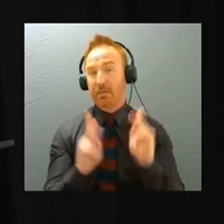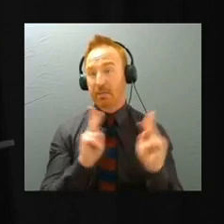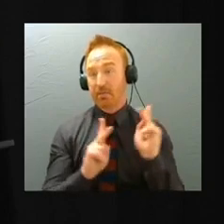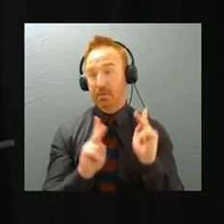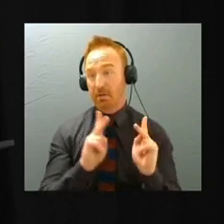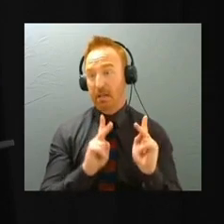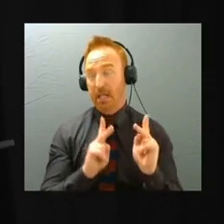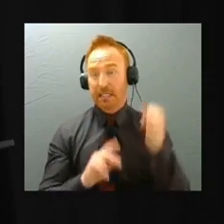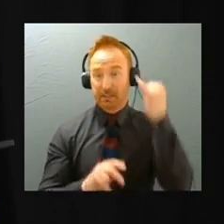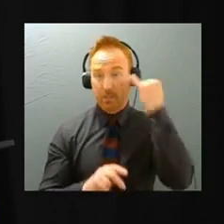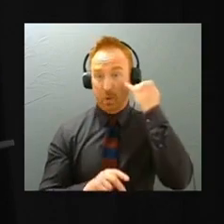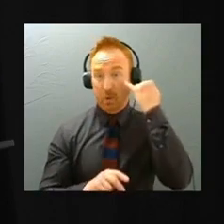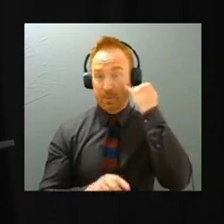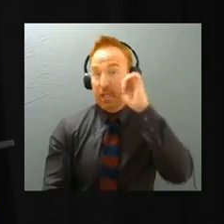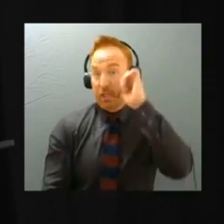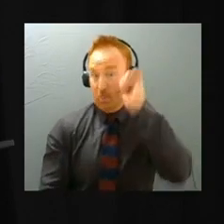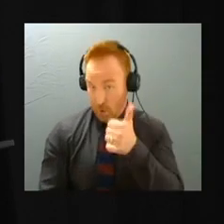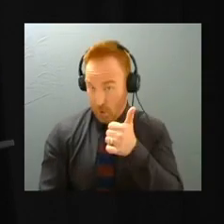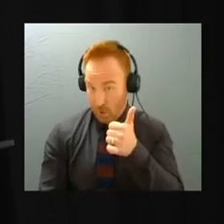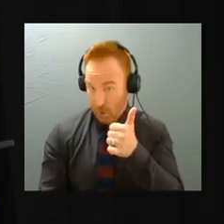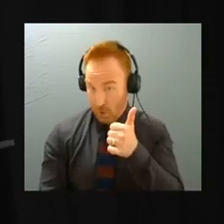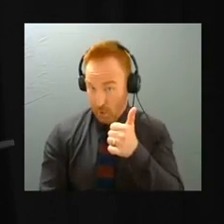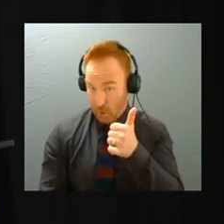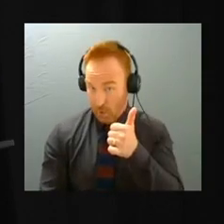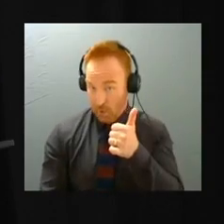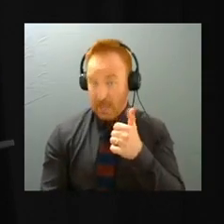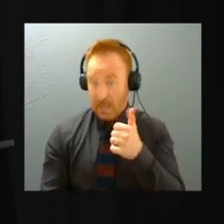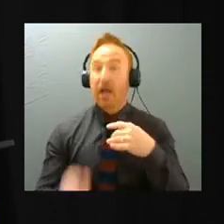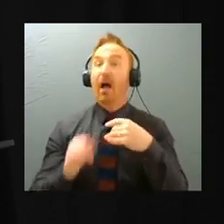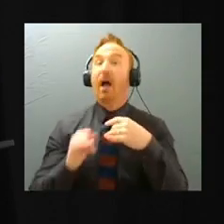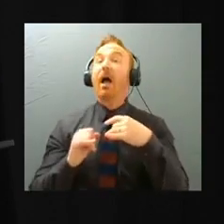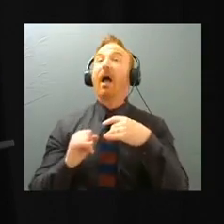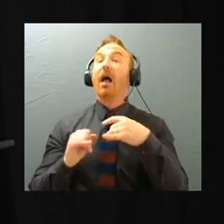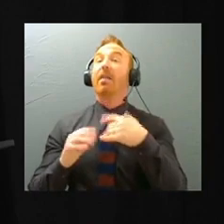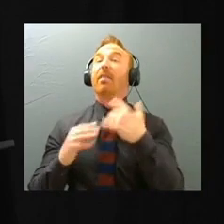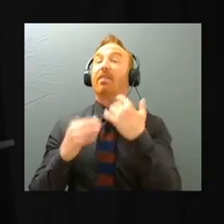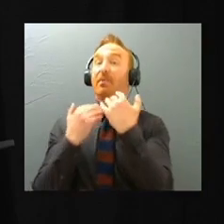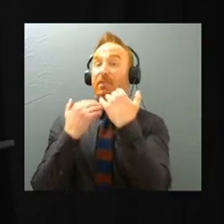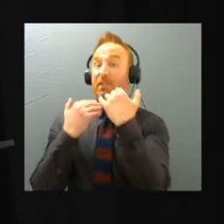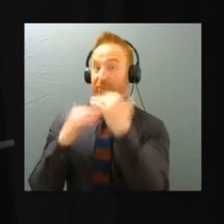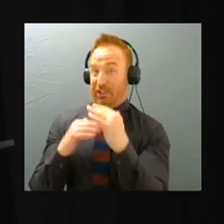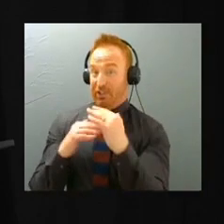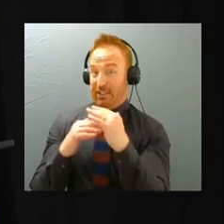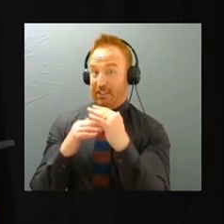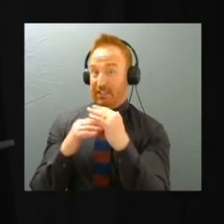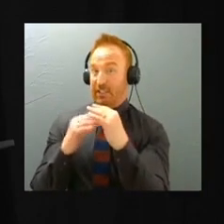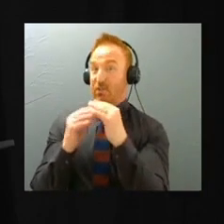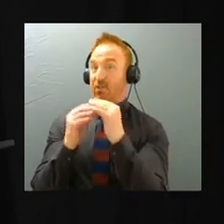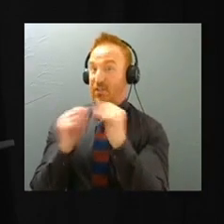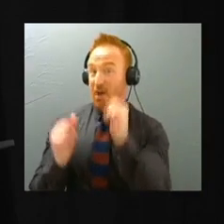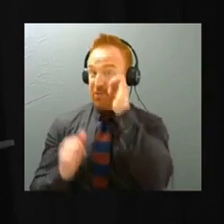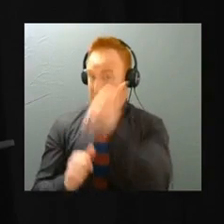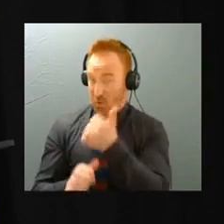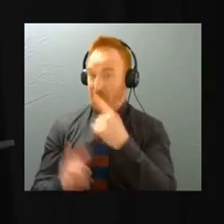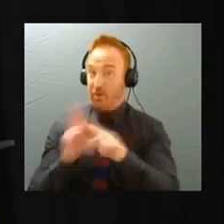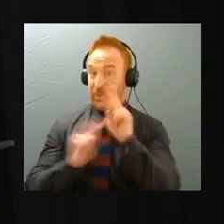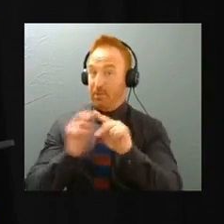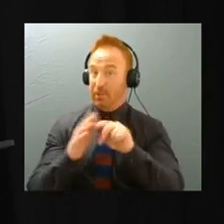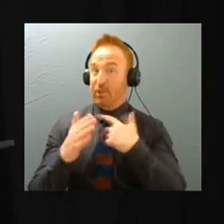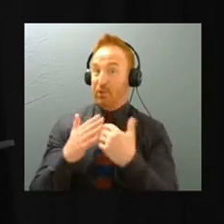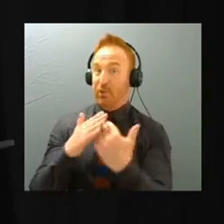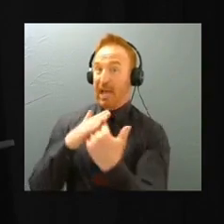are lifted tomorrow. Yeah, I'll let Dr. Hanley talk a bit about, the last 2 weeks he's